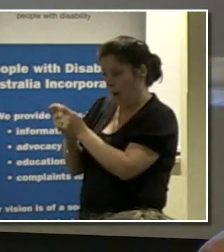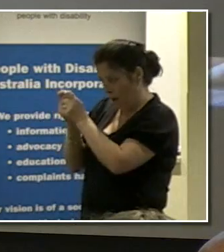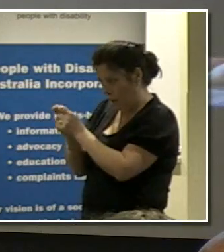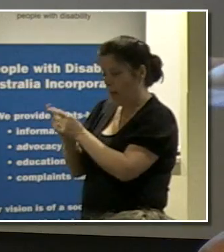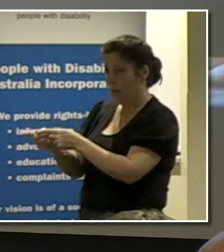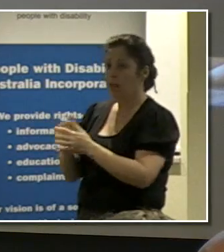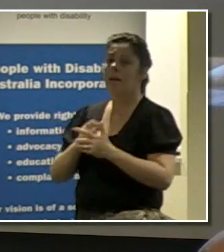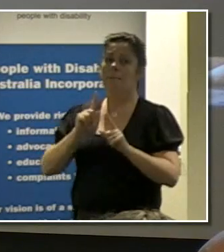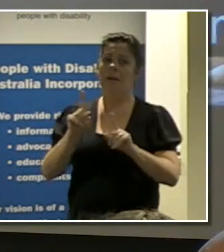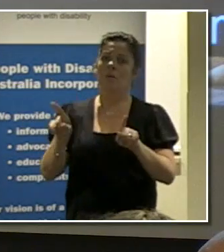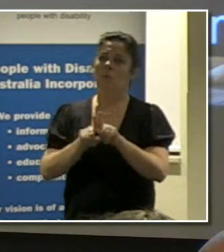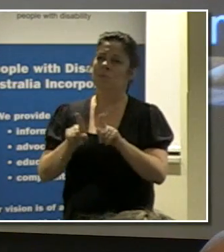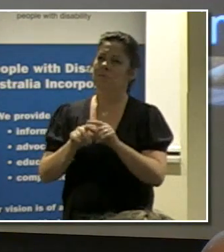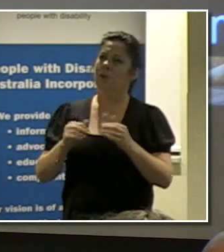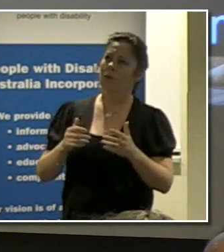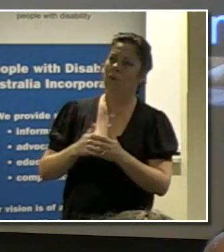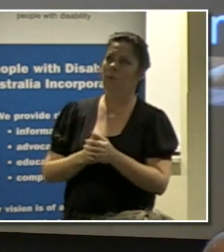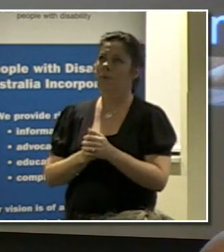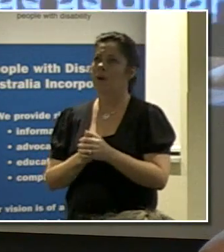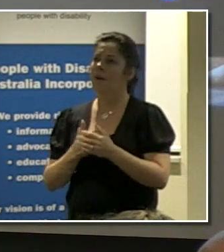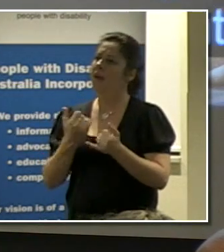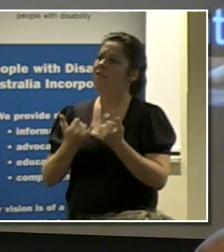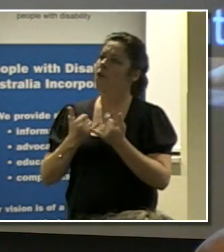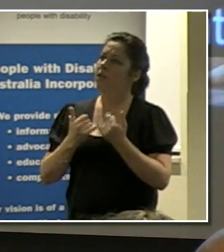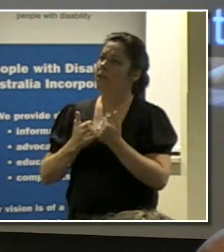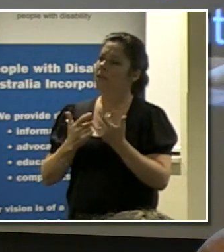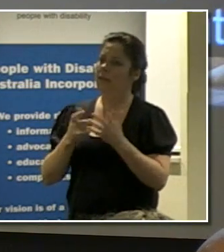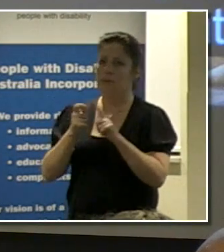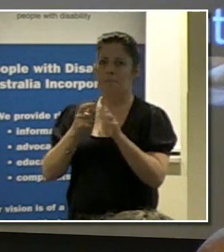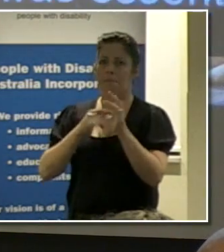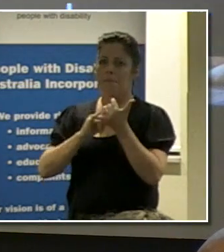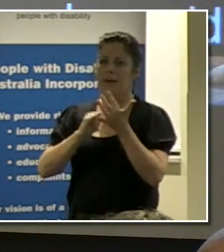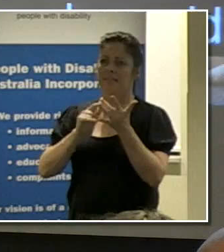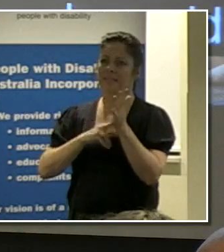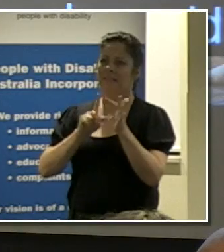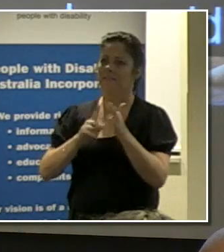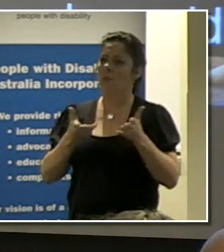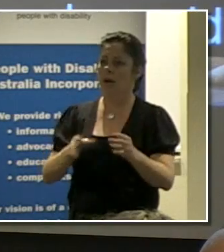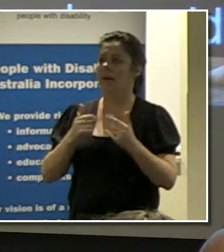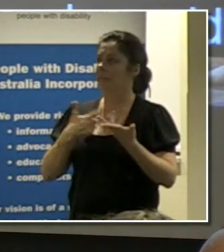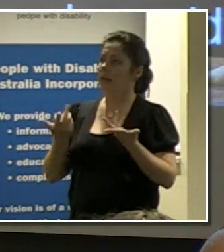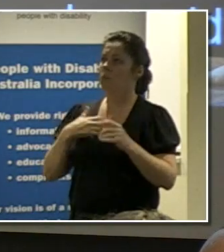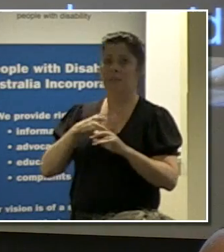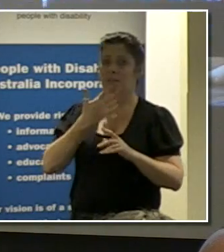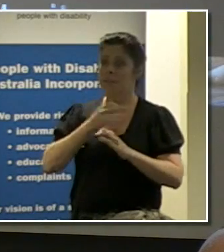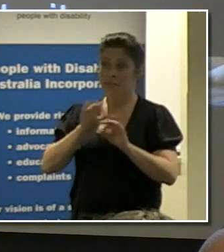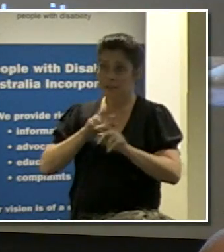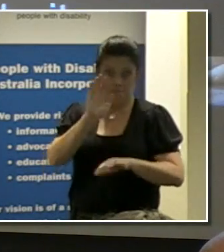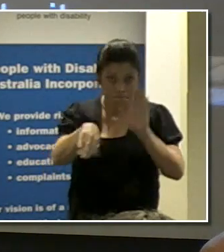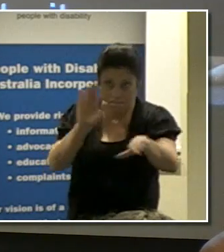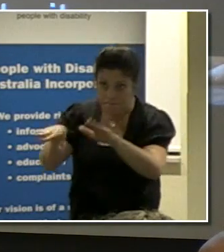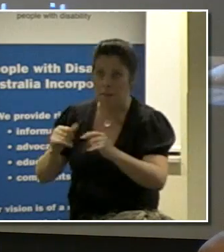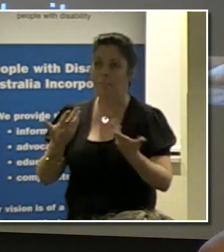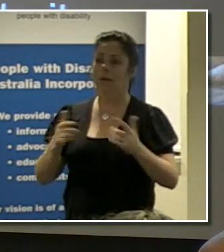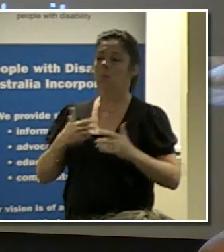was essentially passive, where people could drop suggestions into us, and this much more at the citizens' jury